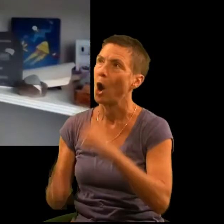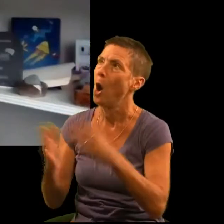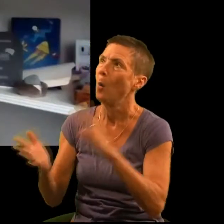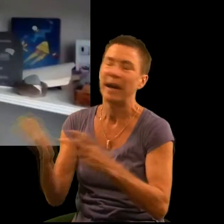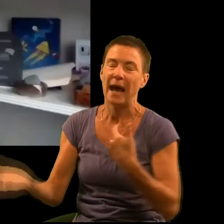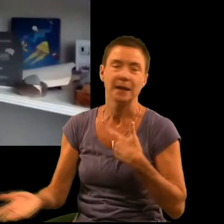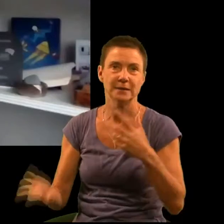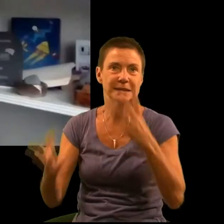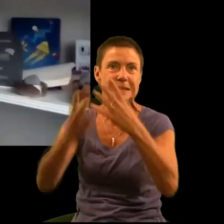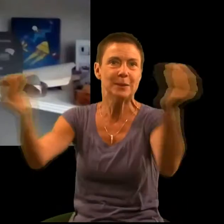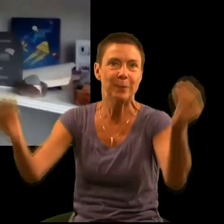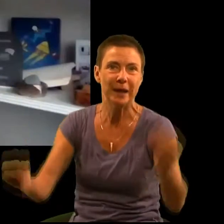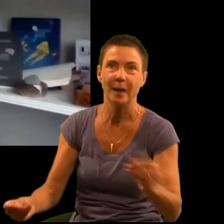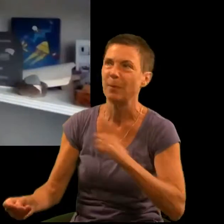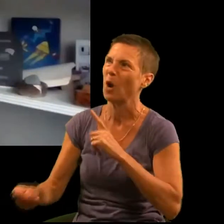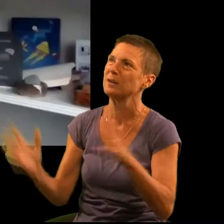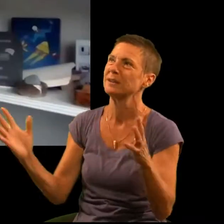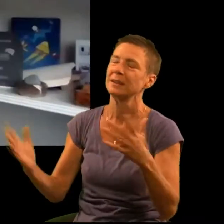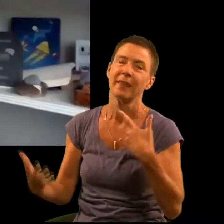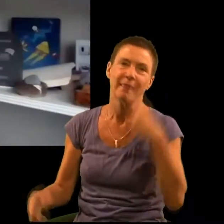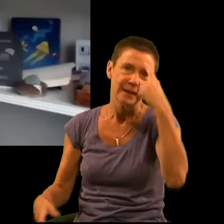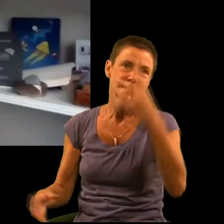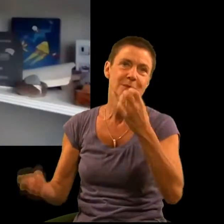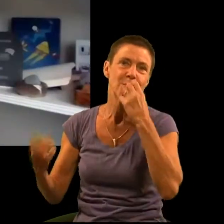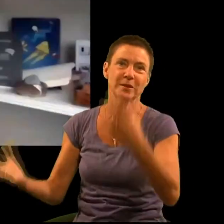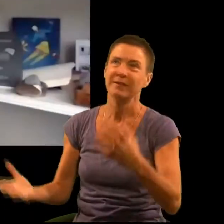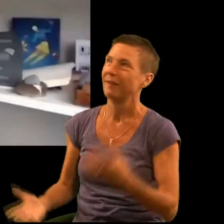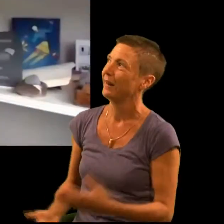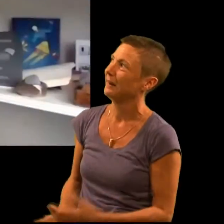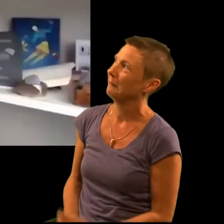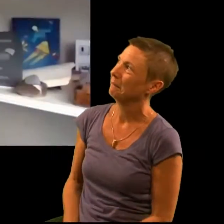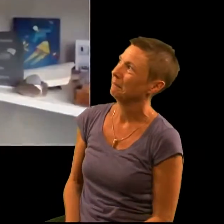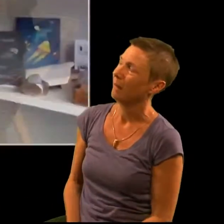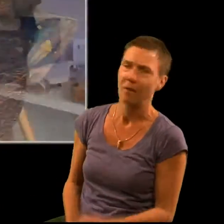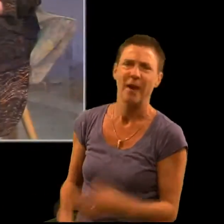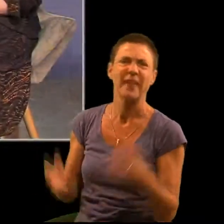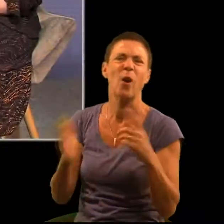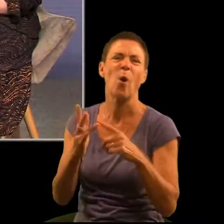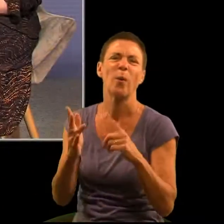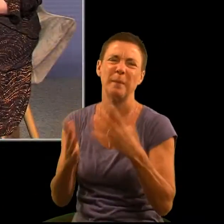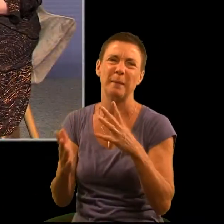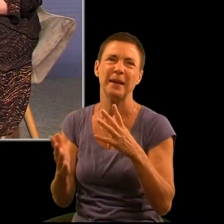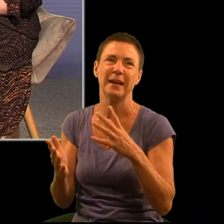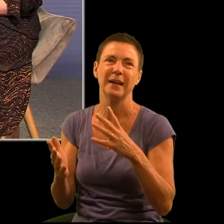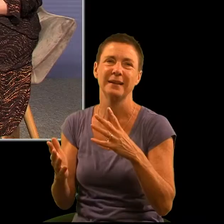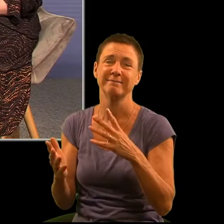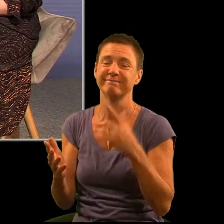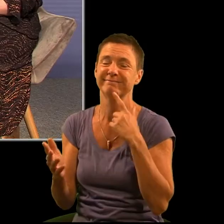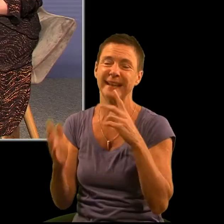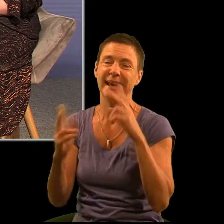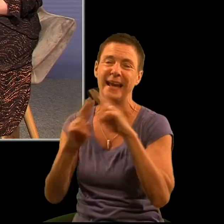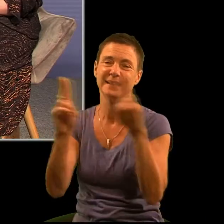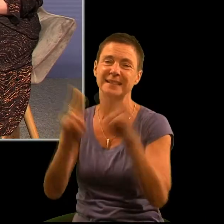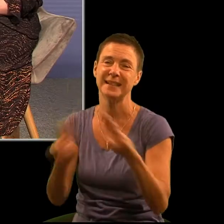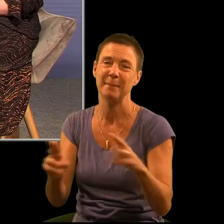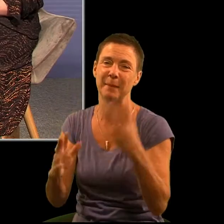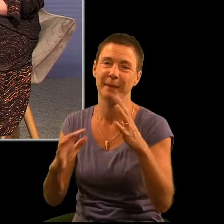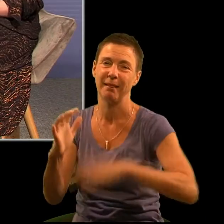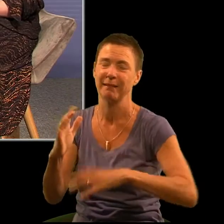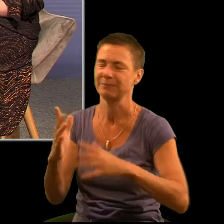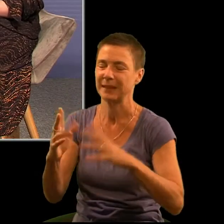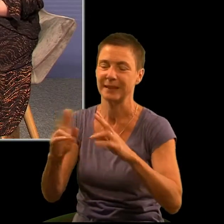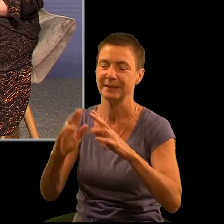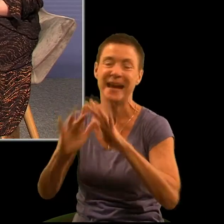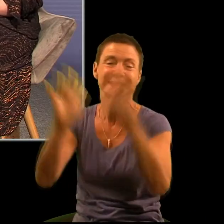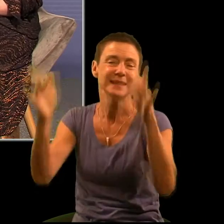was. Yeah, Owen's just jealous, so he's left us. I think Owen's maybe had a problem with his internet and he'll rejoin us very soon. I don't think